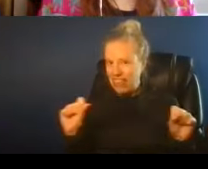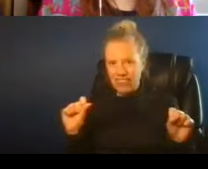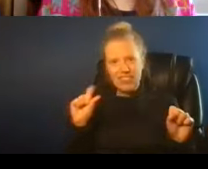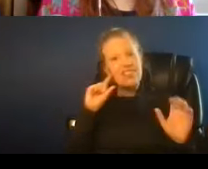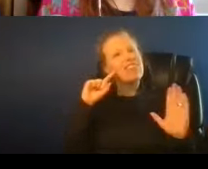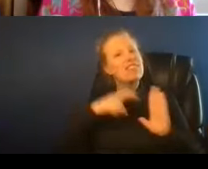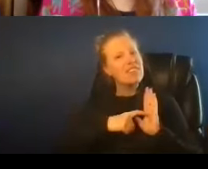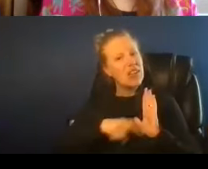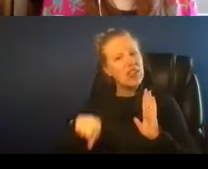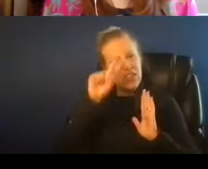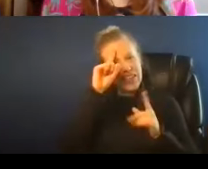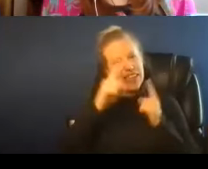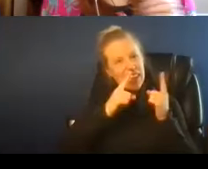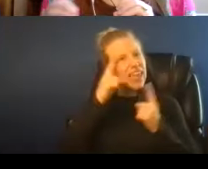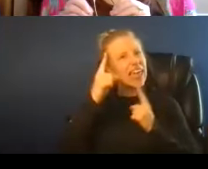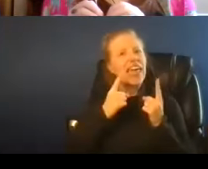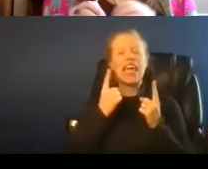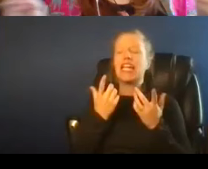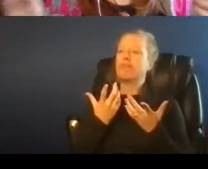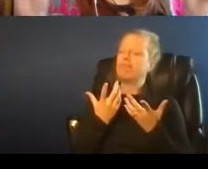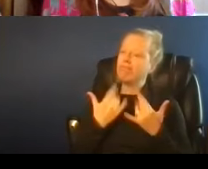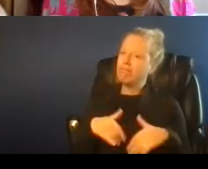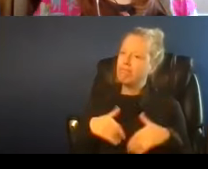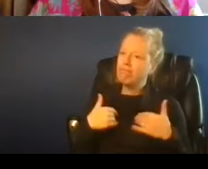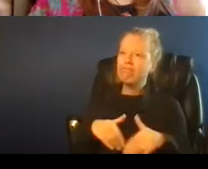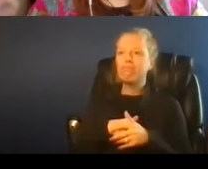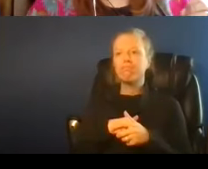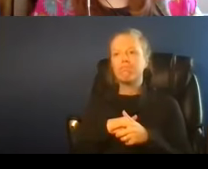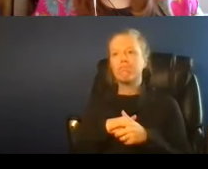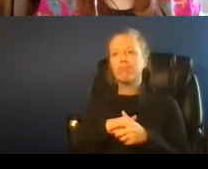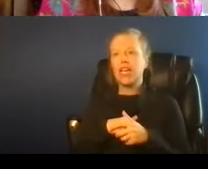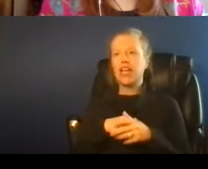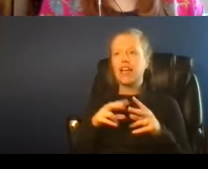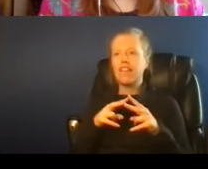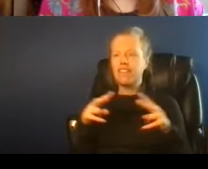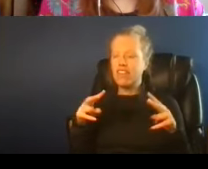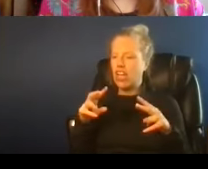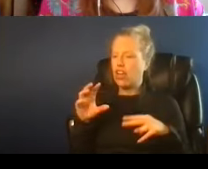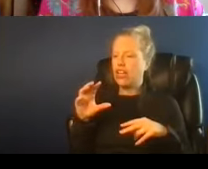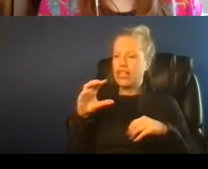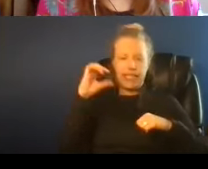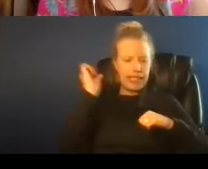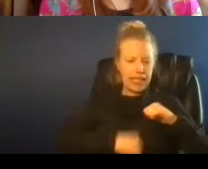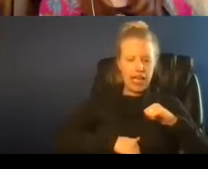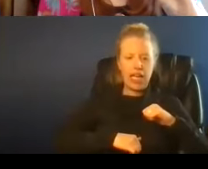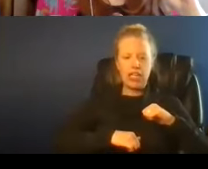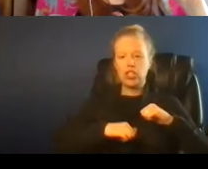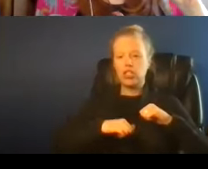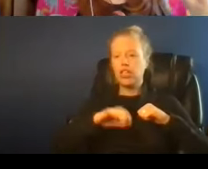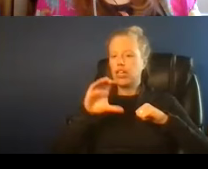that you're thinking in really concrete extremes, like you might be